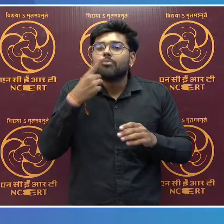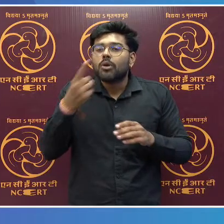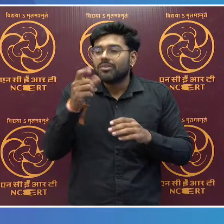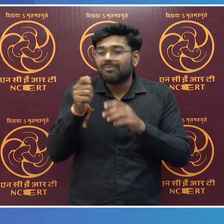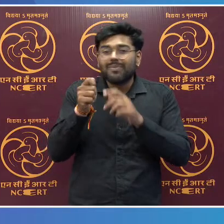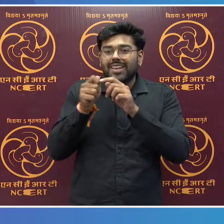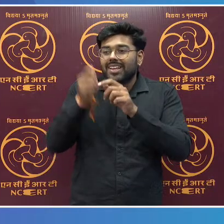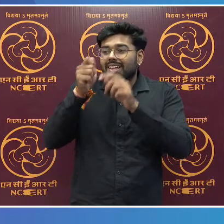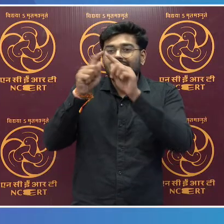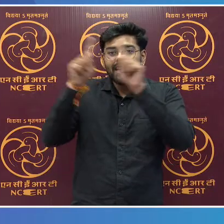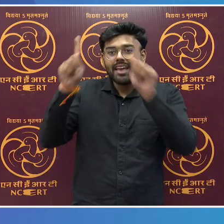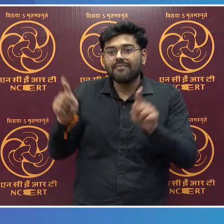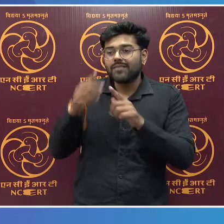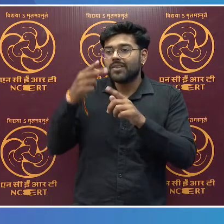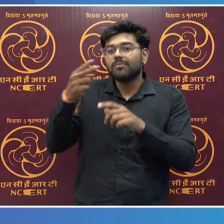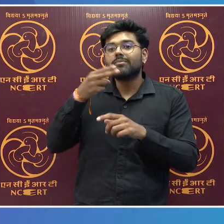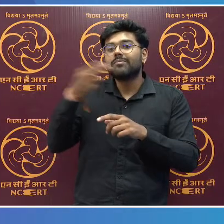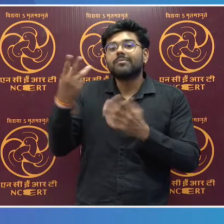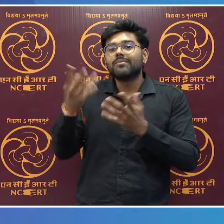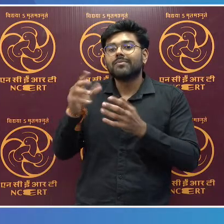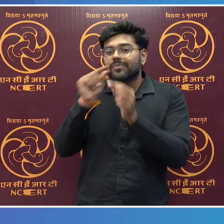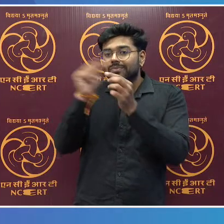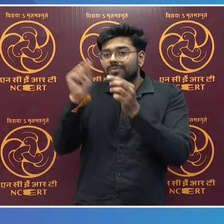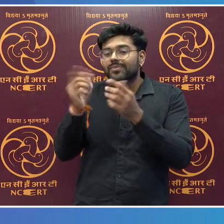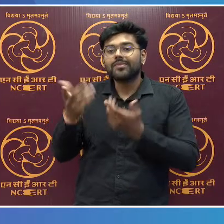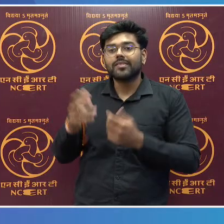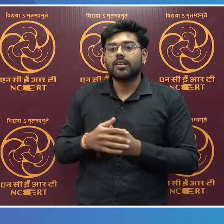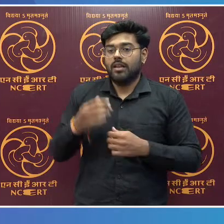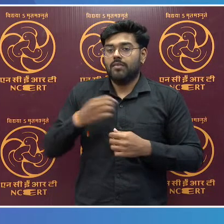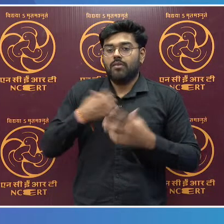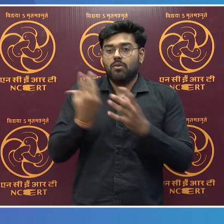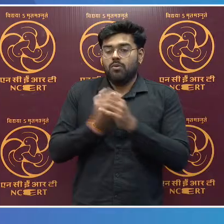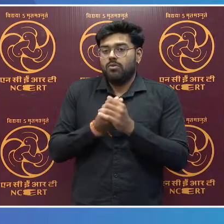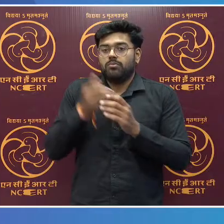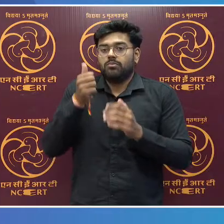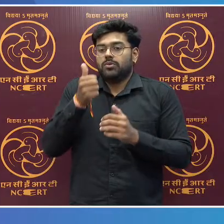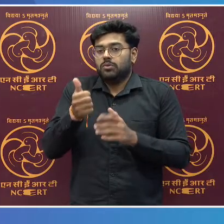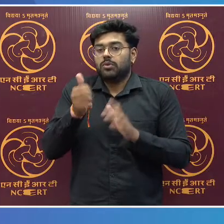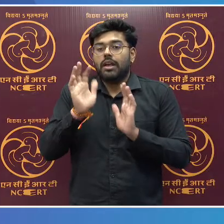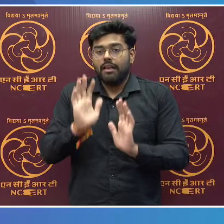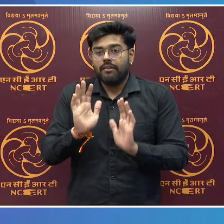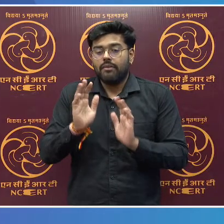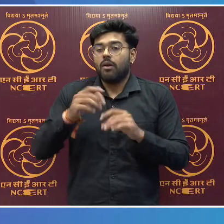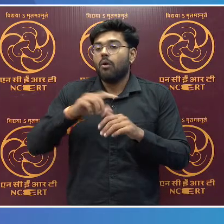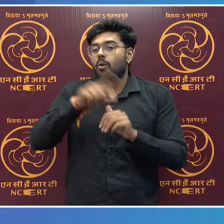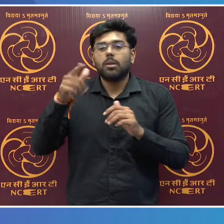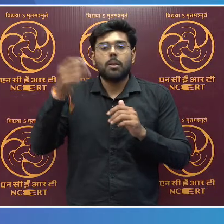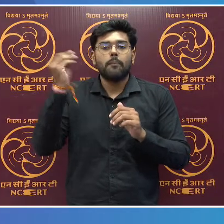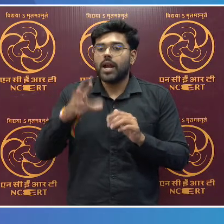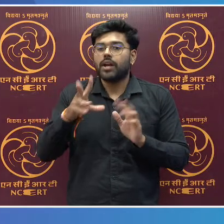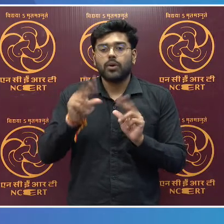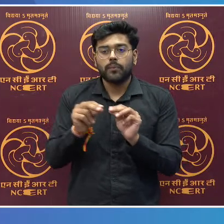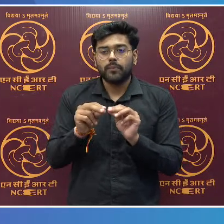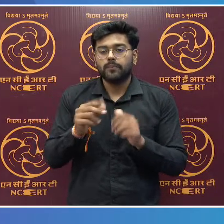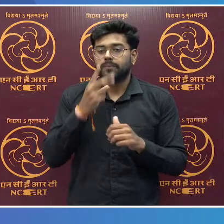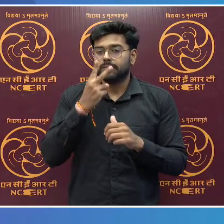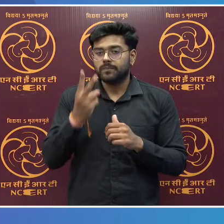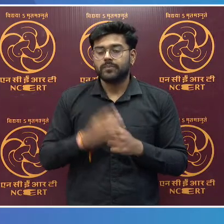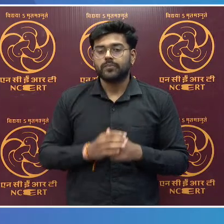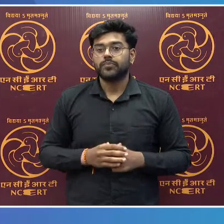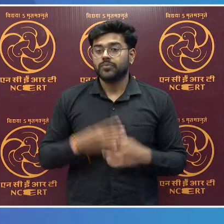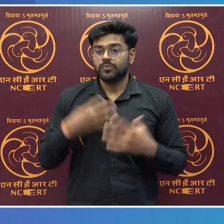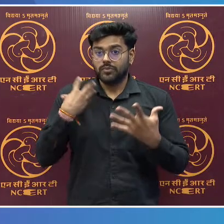right? Because they are helping us with so many things. Now, friendly microorganisms, we are